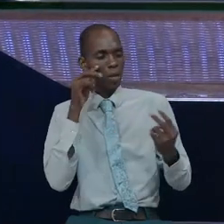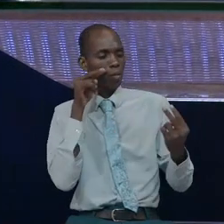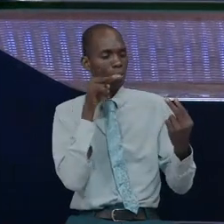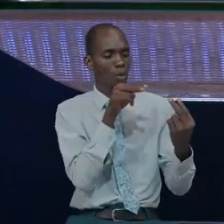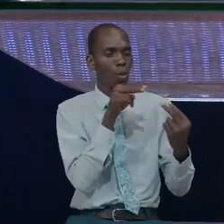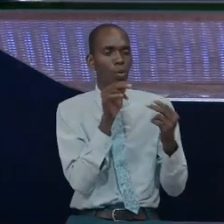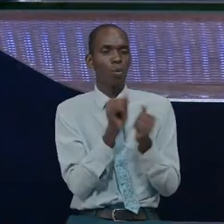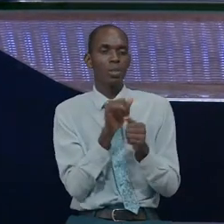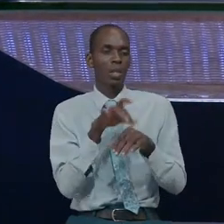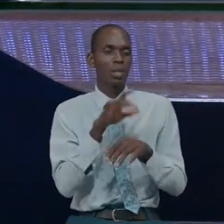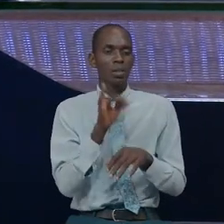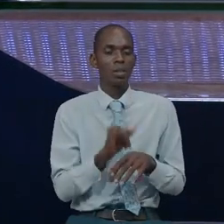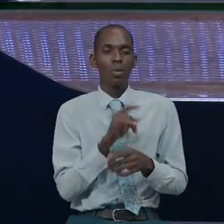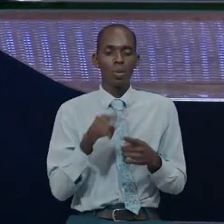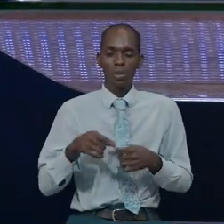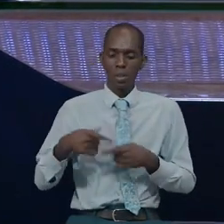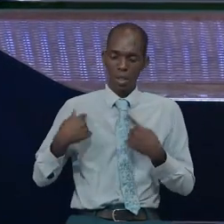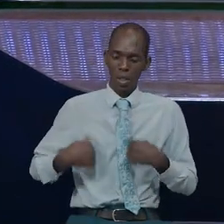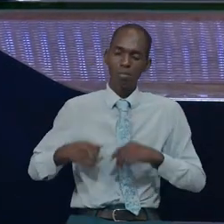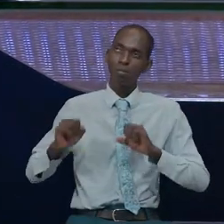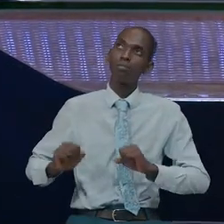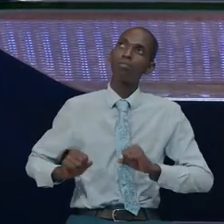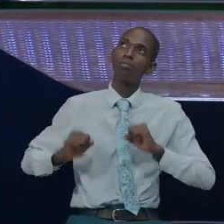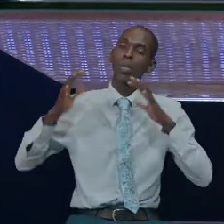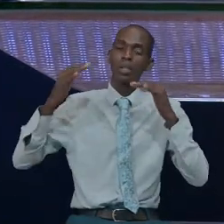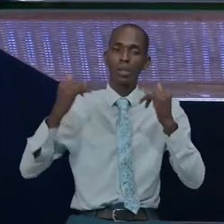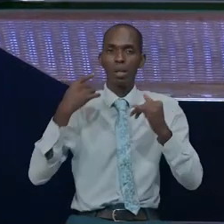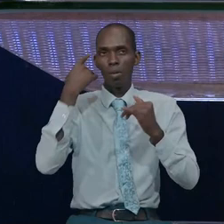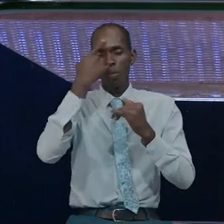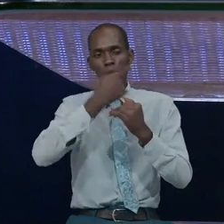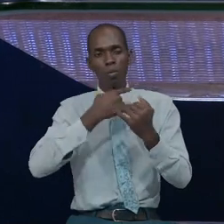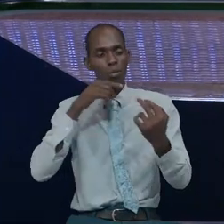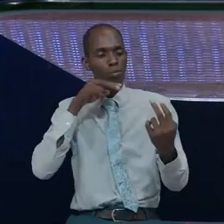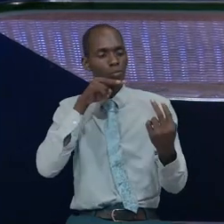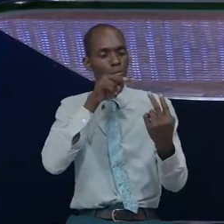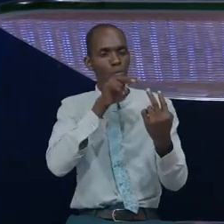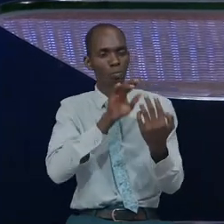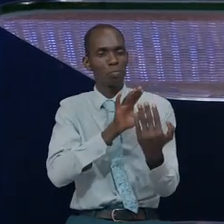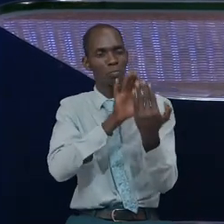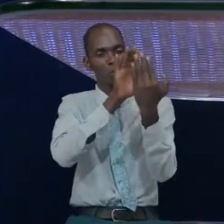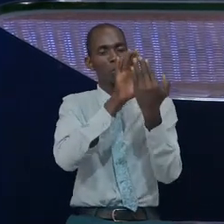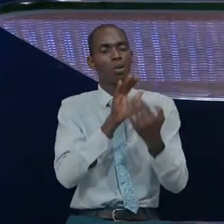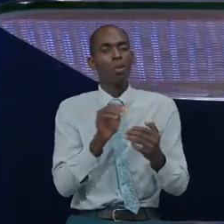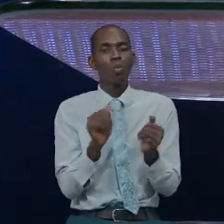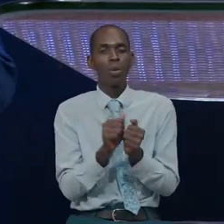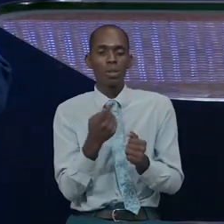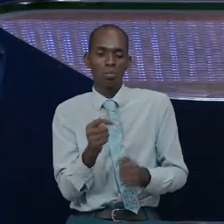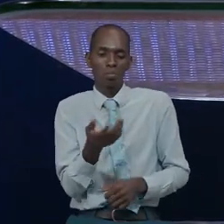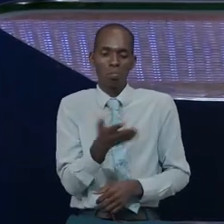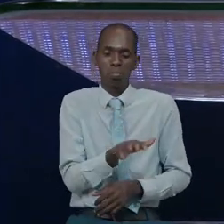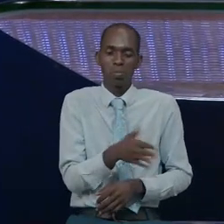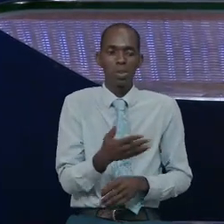the consecrated, when he sees eye to eye with the compromising